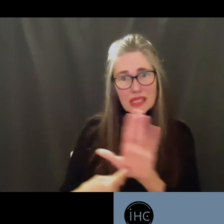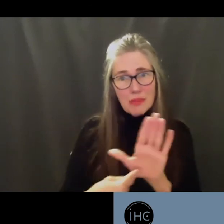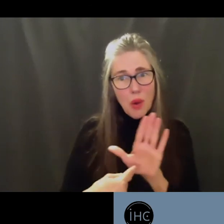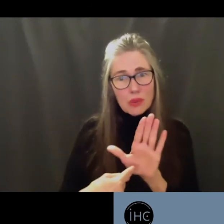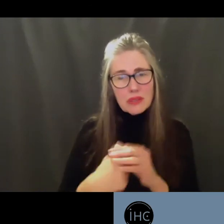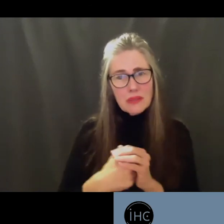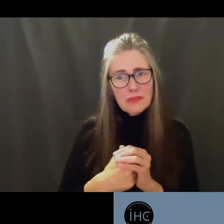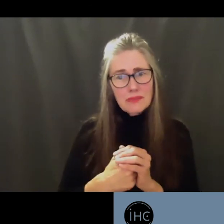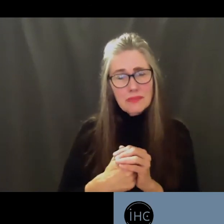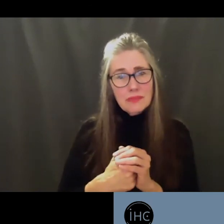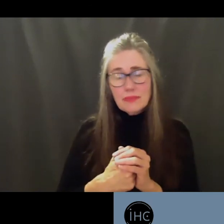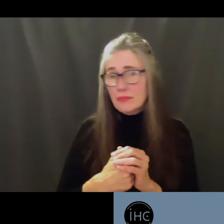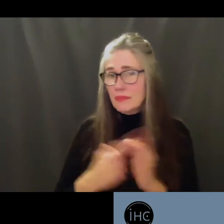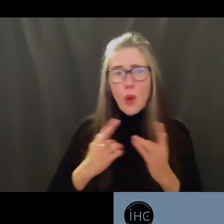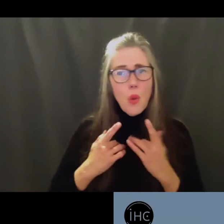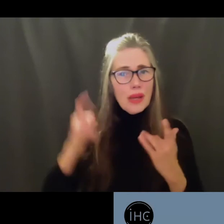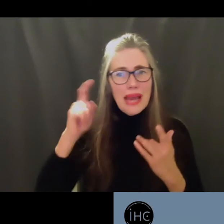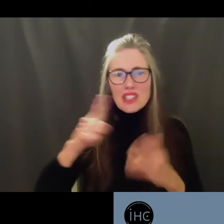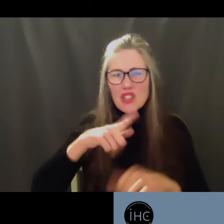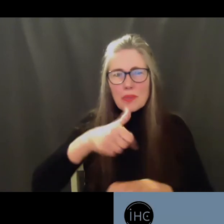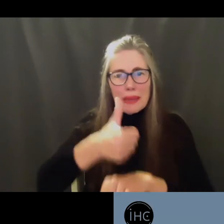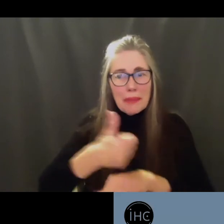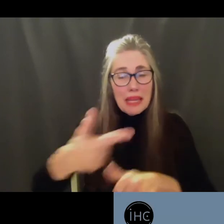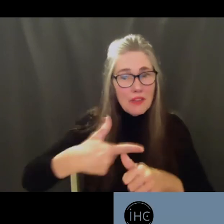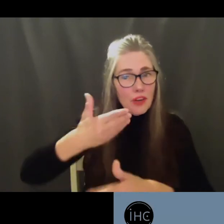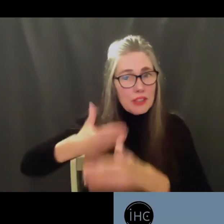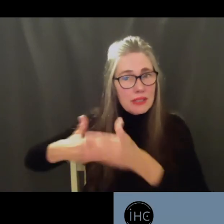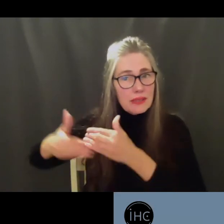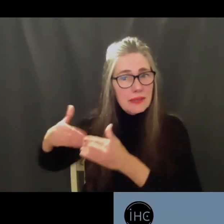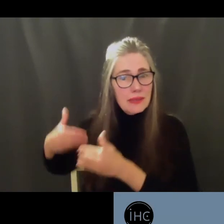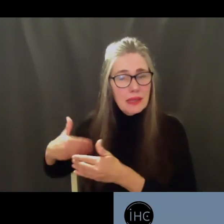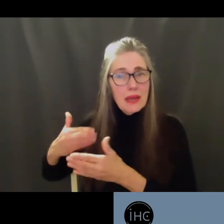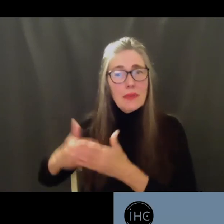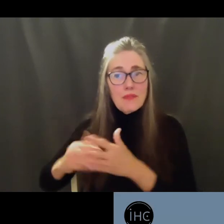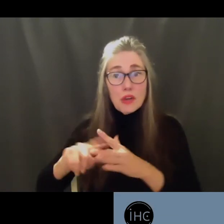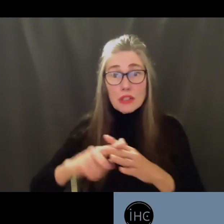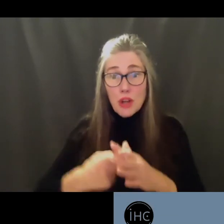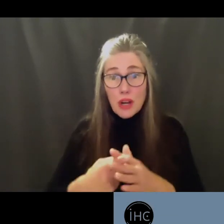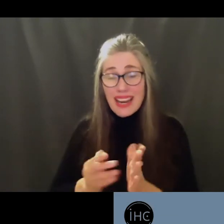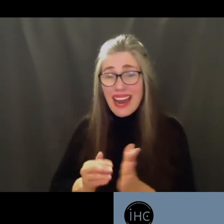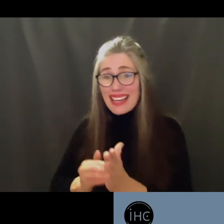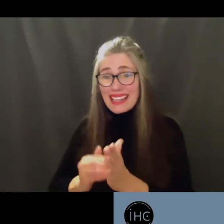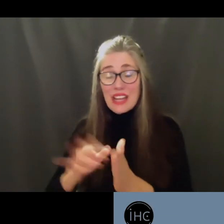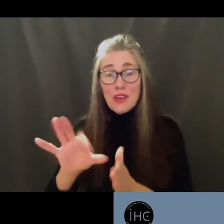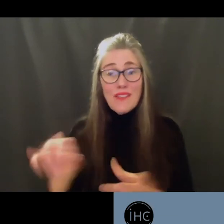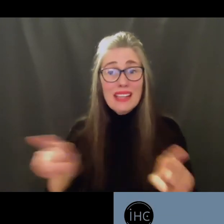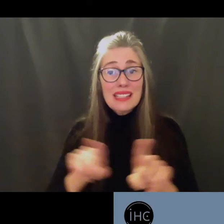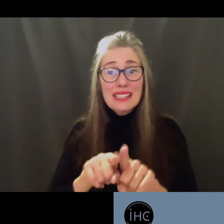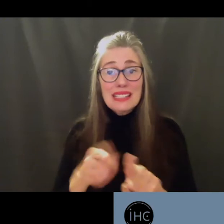in place? What conditions and time and again, you find the same things. And one of them